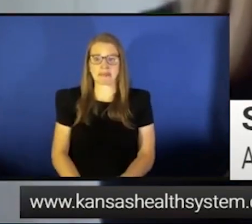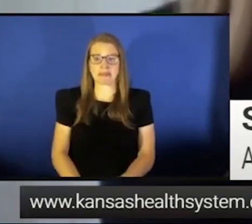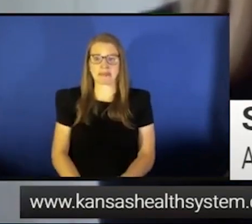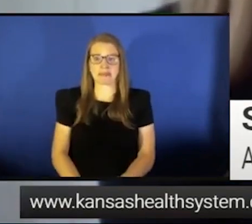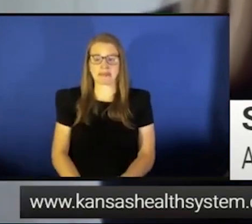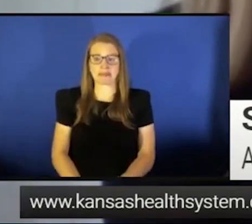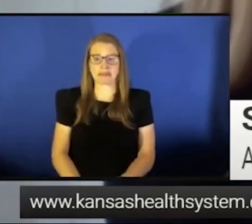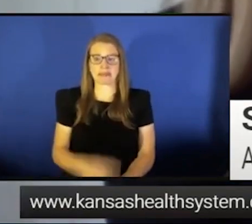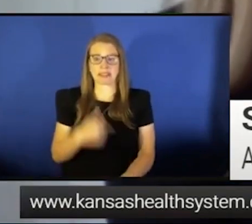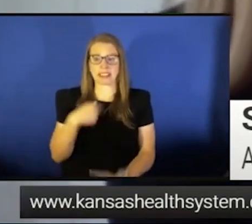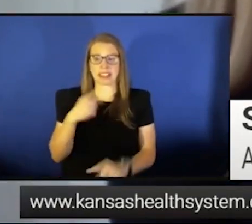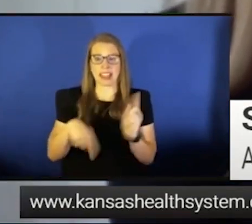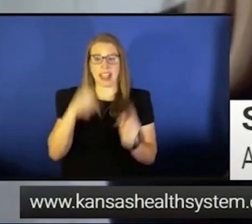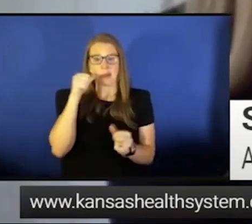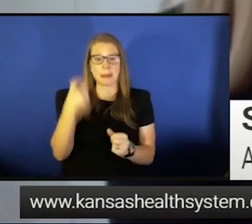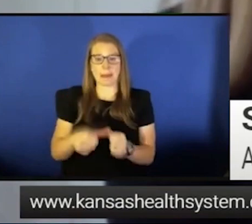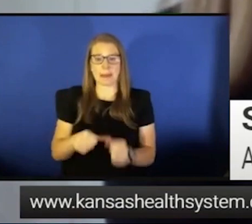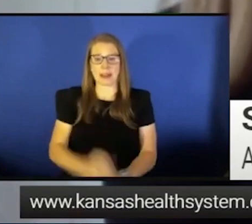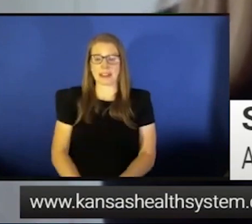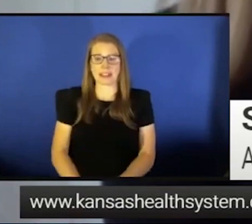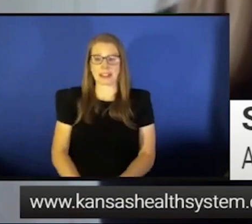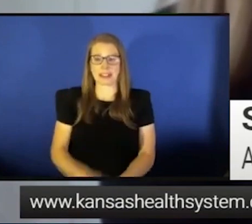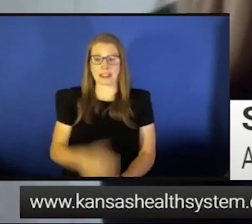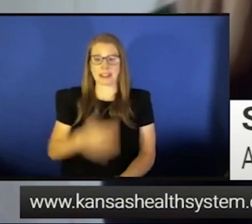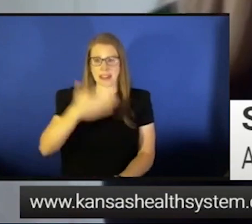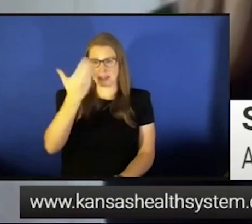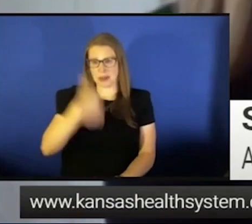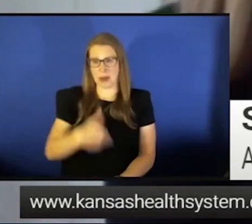can't remember my stroke.